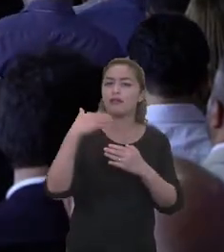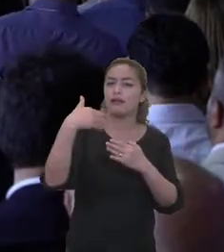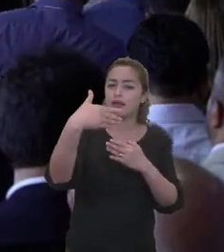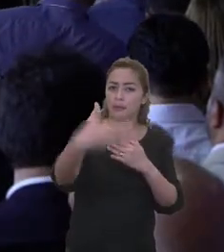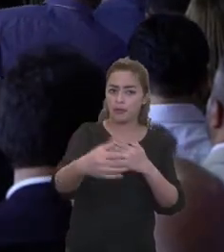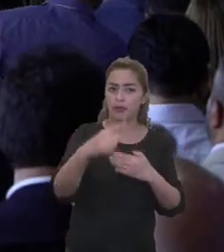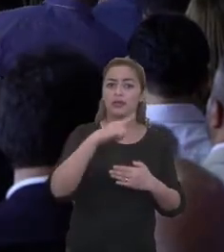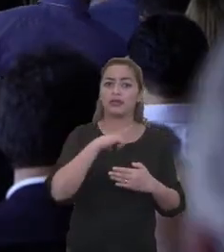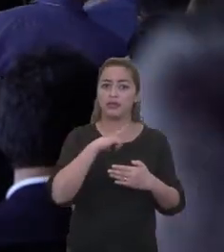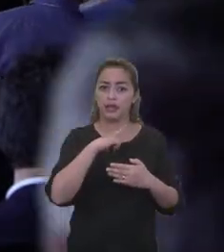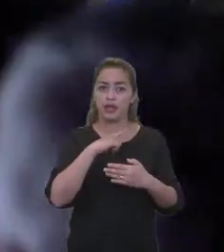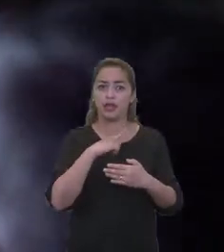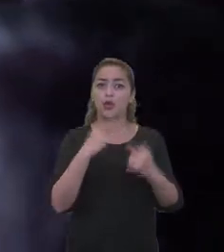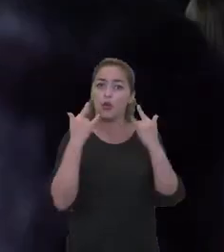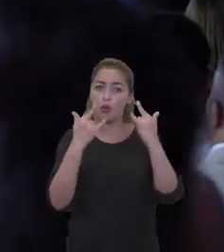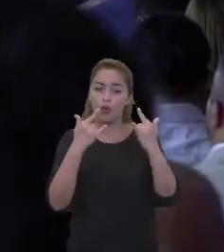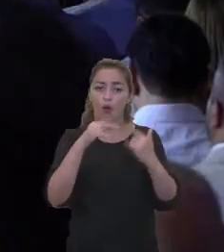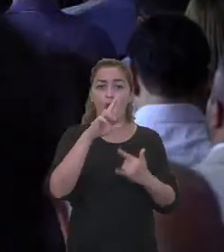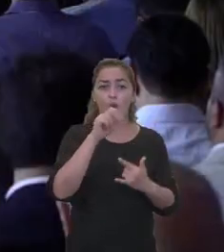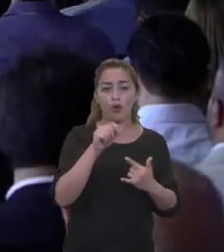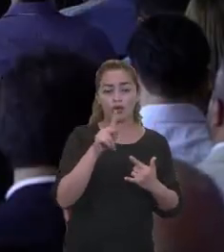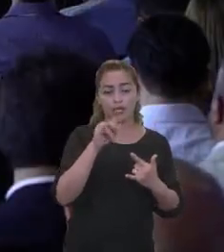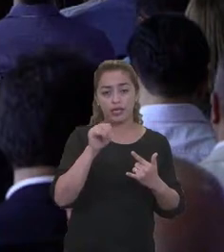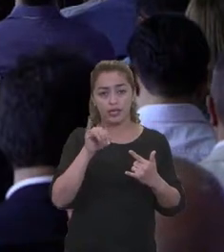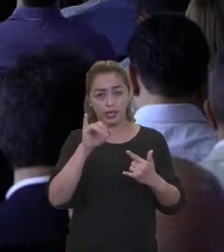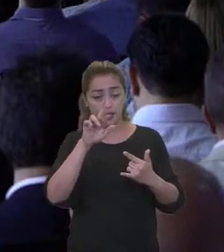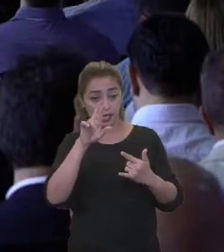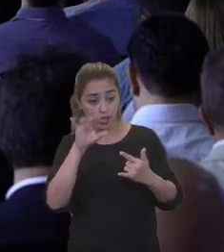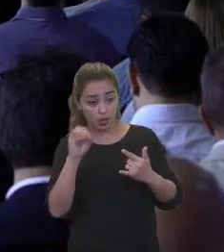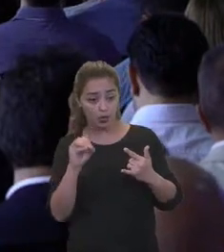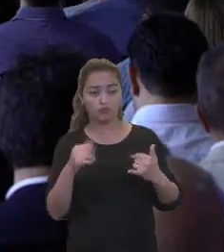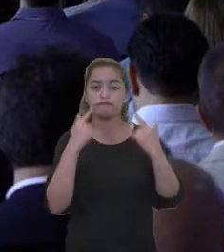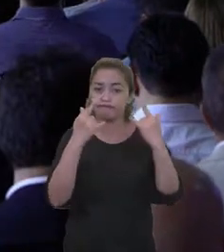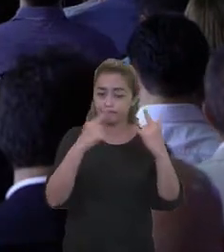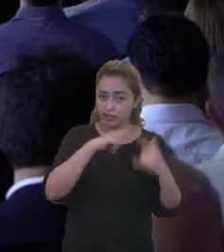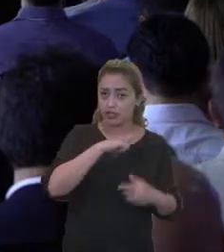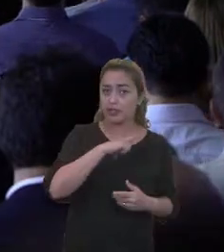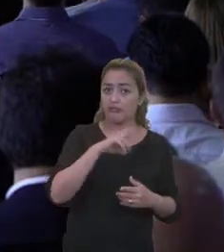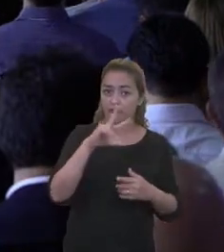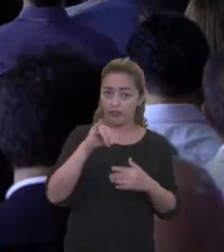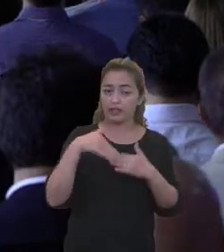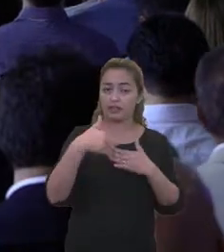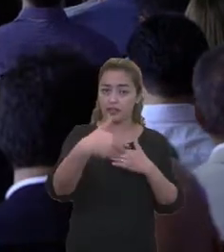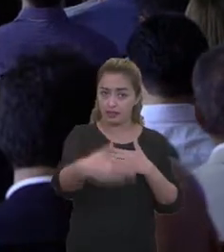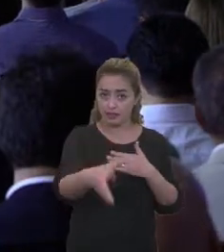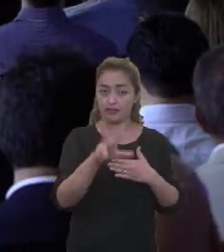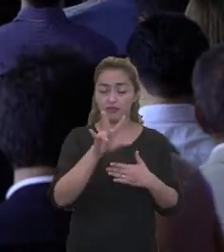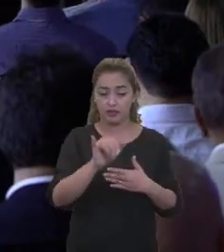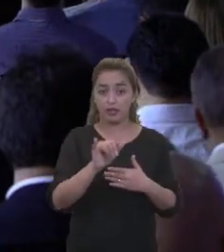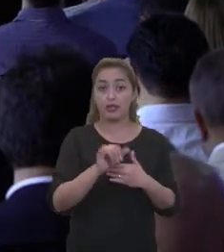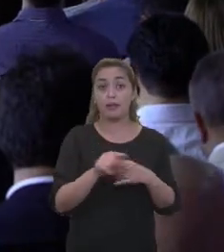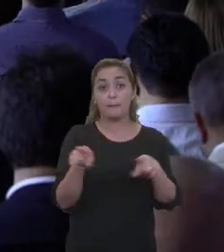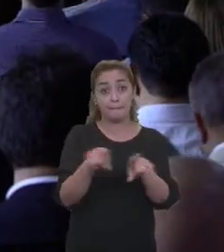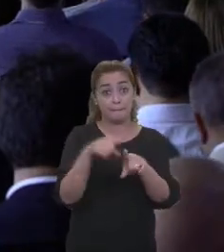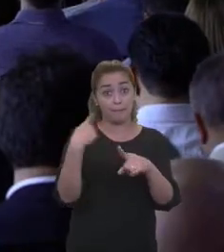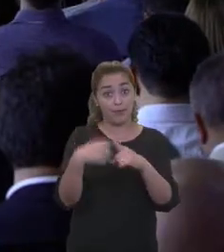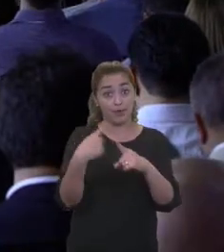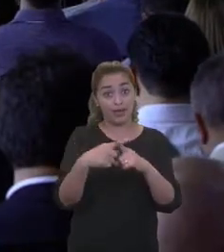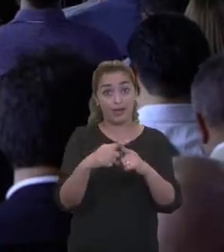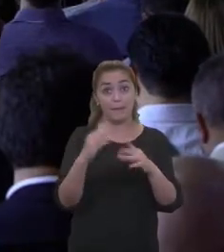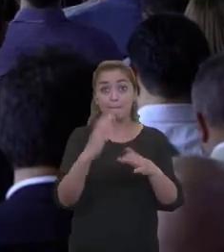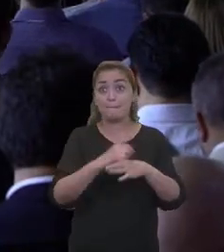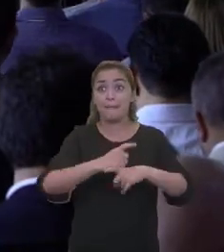instance. Soon we're going to have Rock in Rio. Rock in Rio is the cherry on top because one of the largest musical events in the